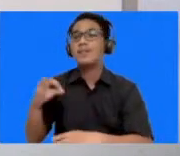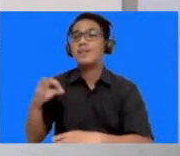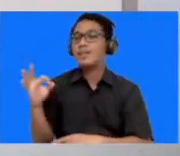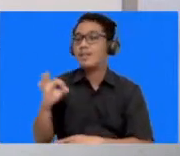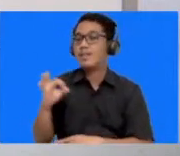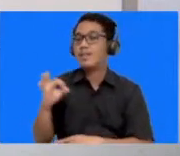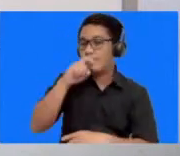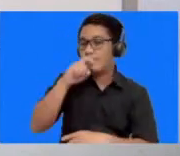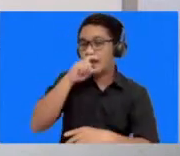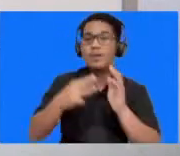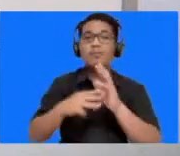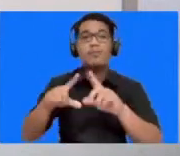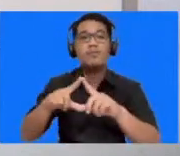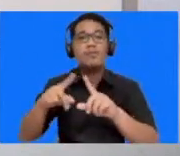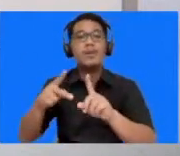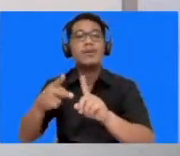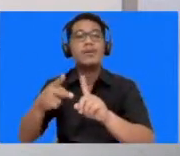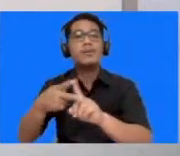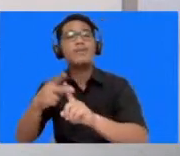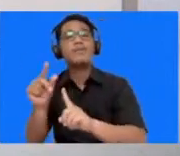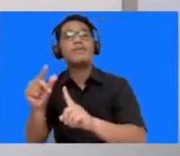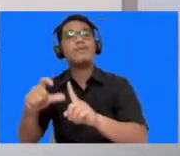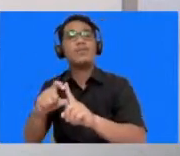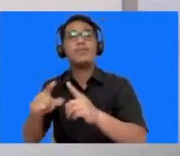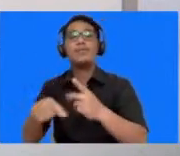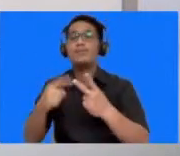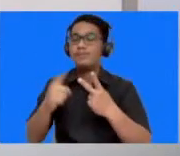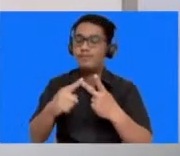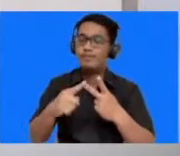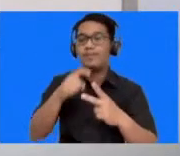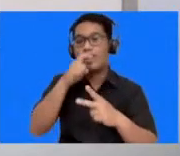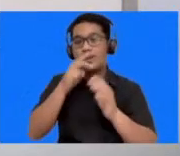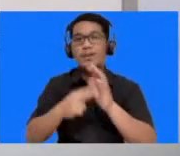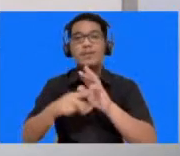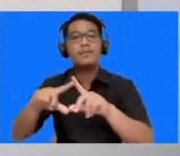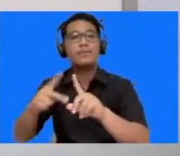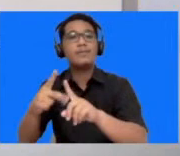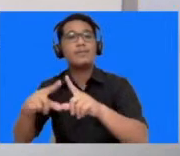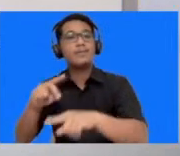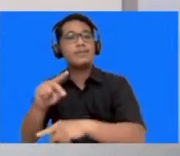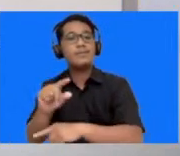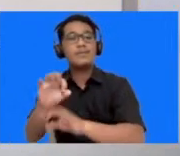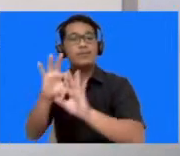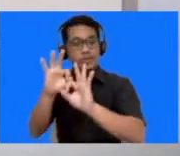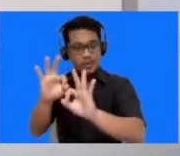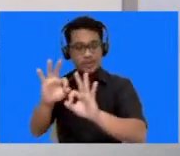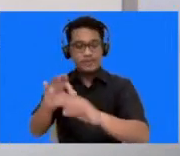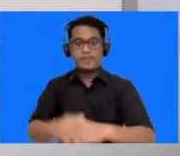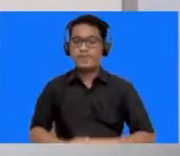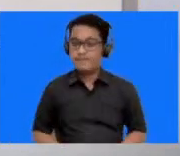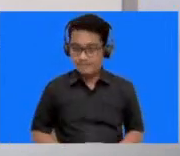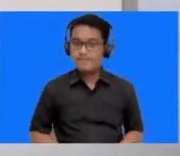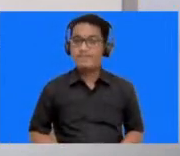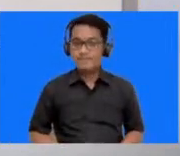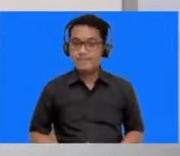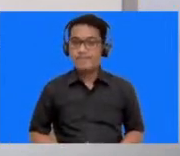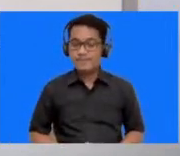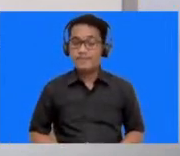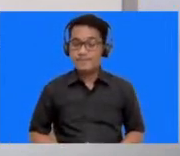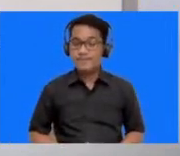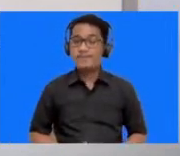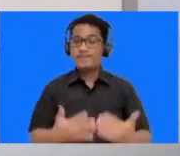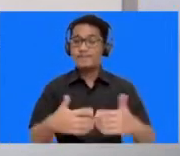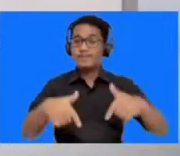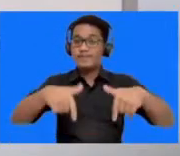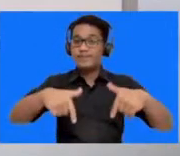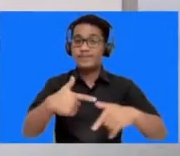Dilnahar. Thank you so much. So ladies and gentlemen, now we will start the presentation of the first exchange